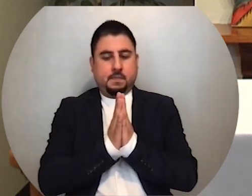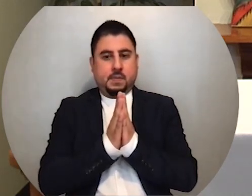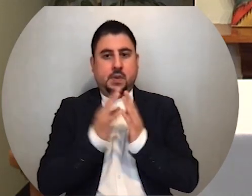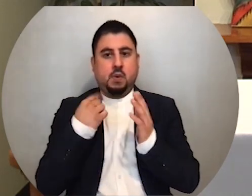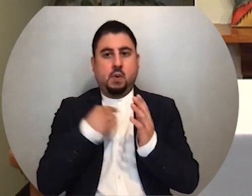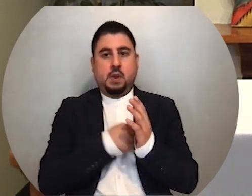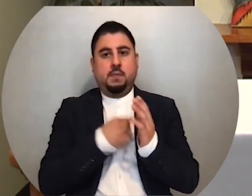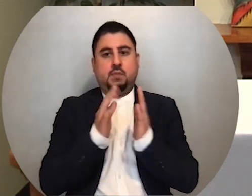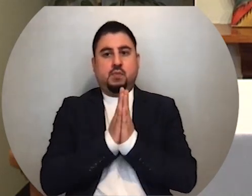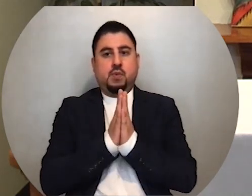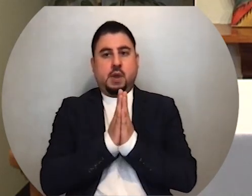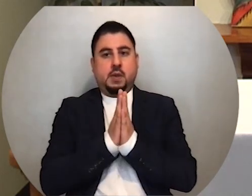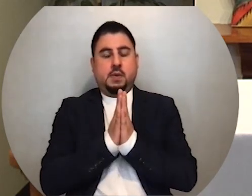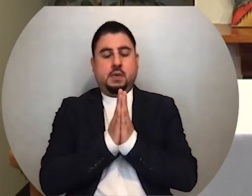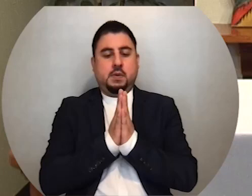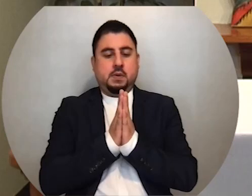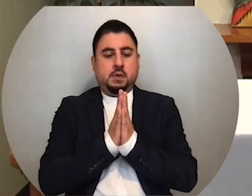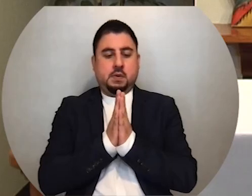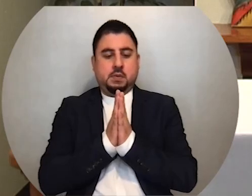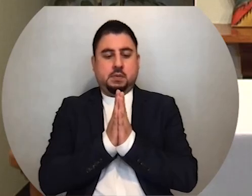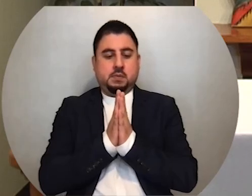And let us pray.